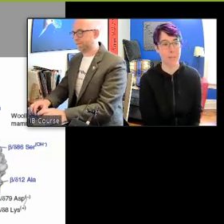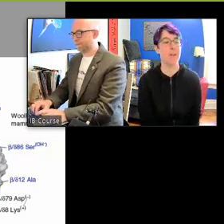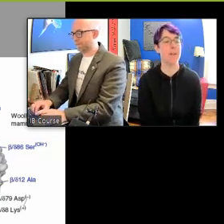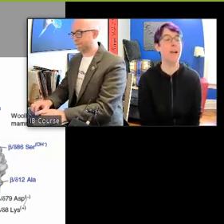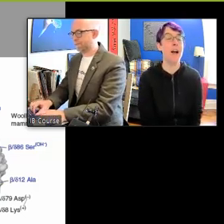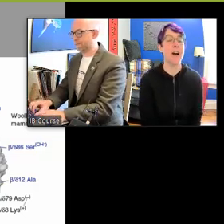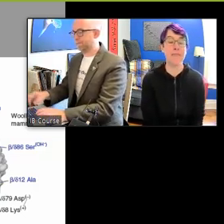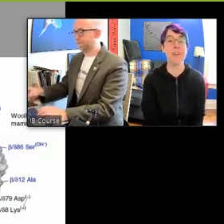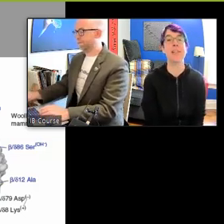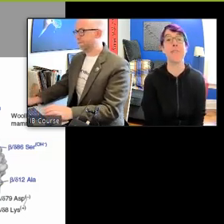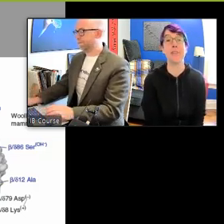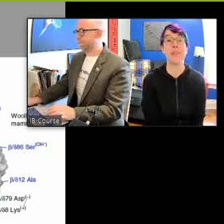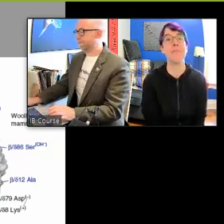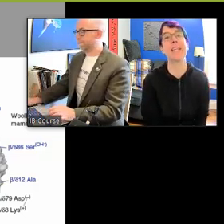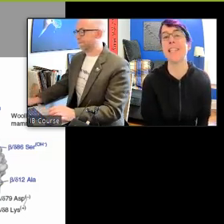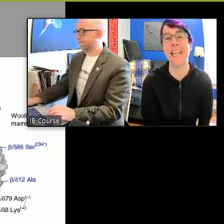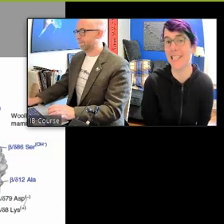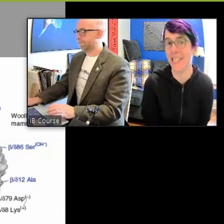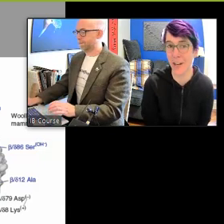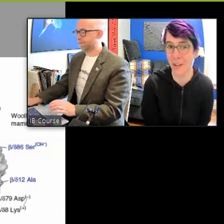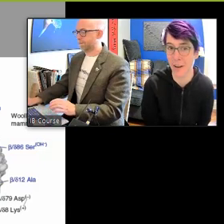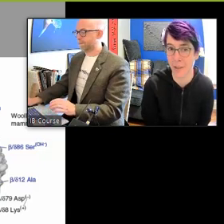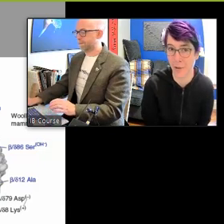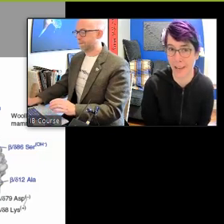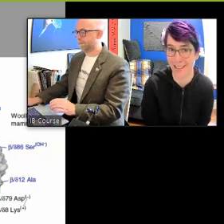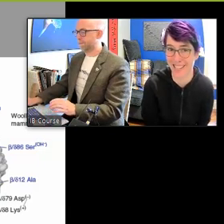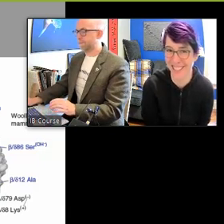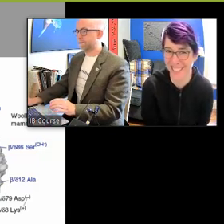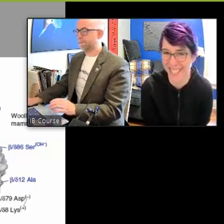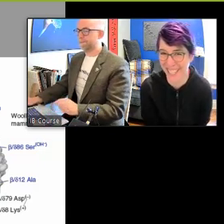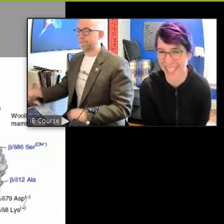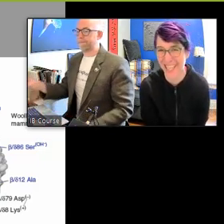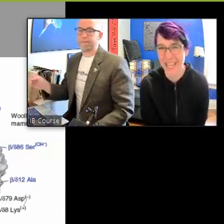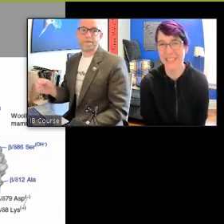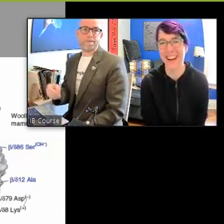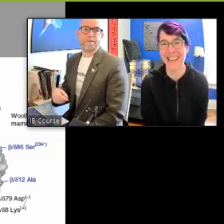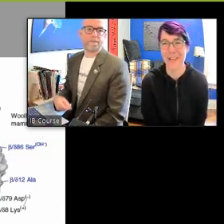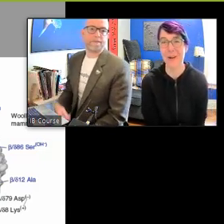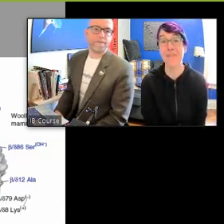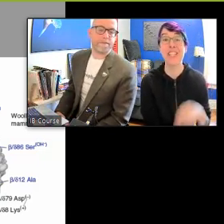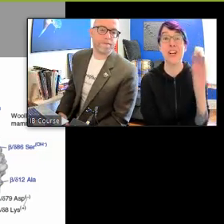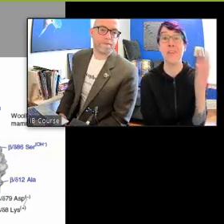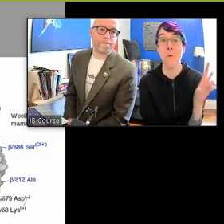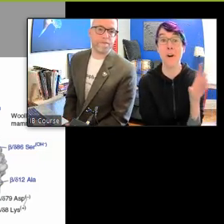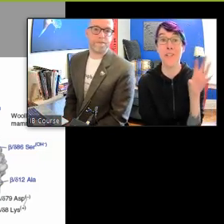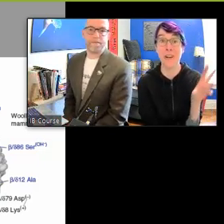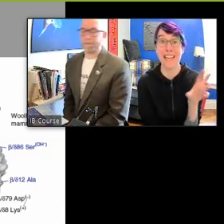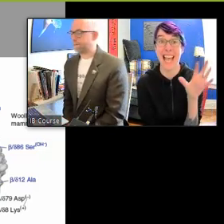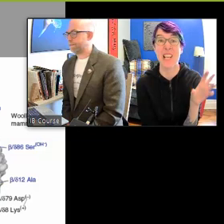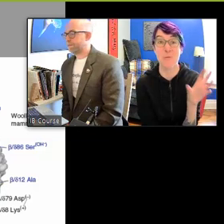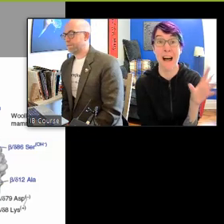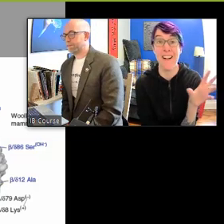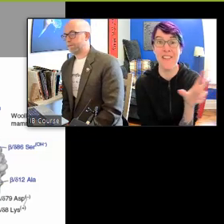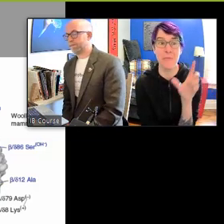an example of convergent evolution because it doesn't share a lot of other things, right? So if they shared more